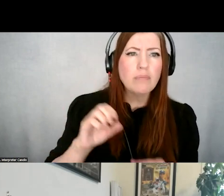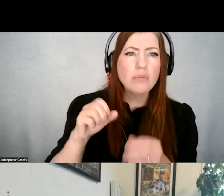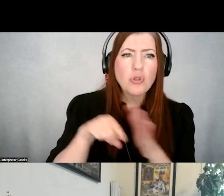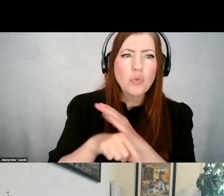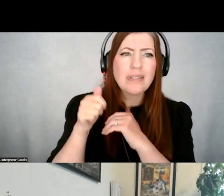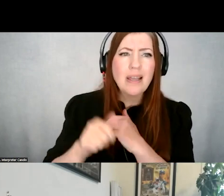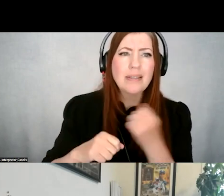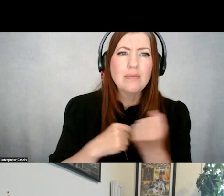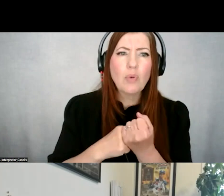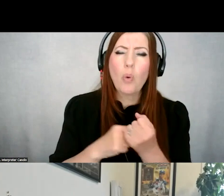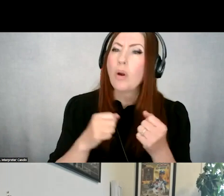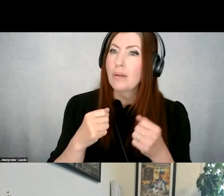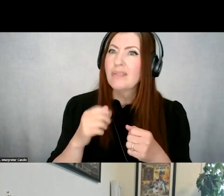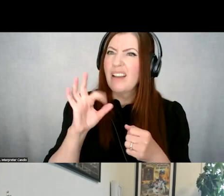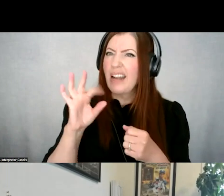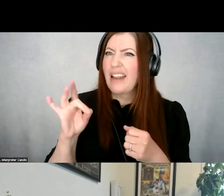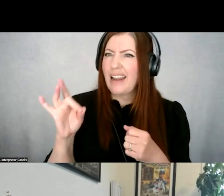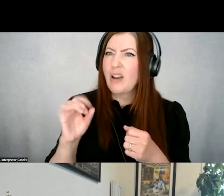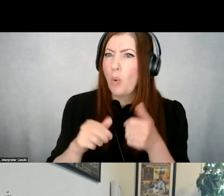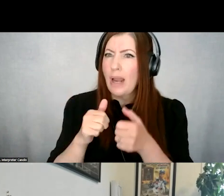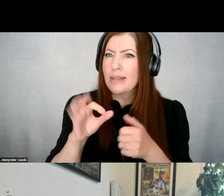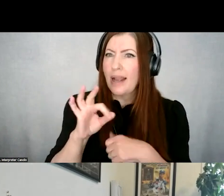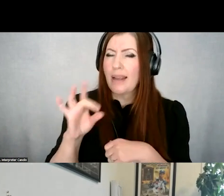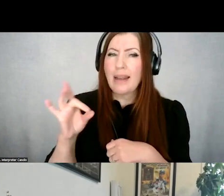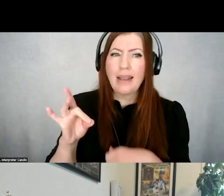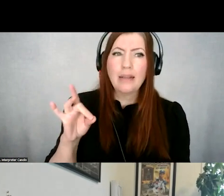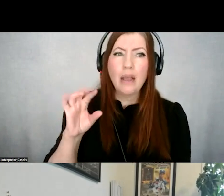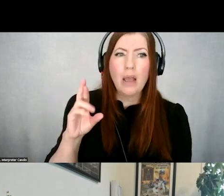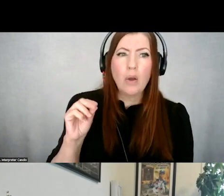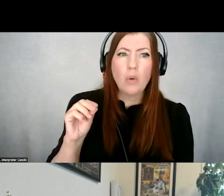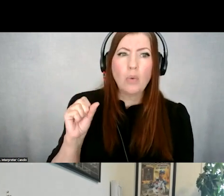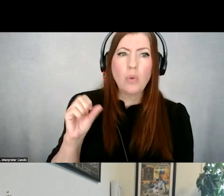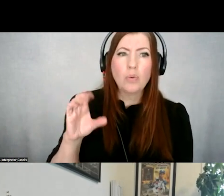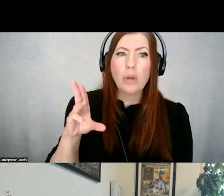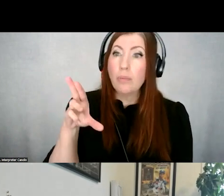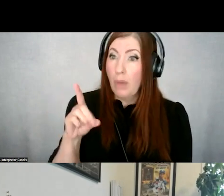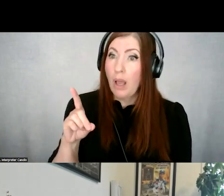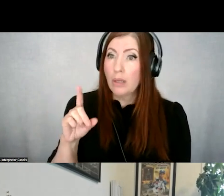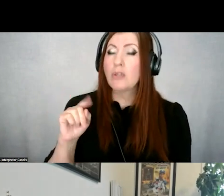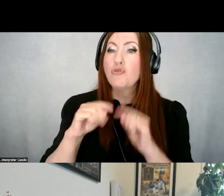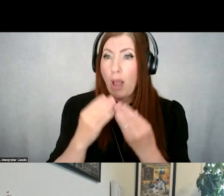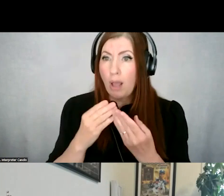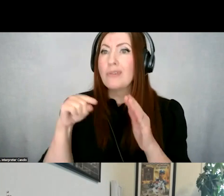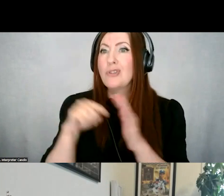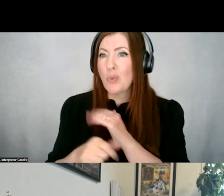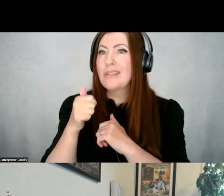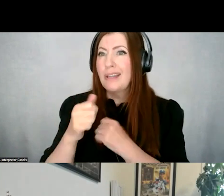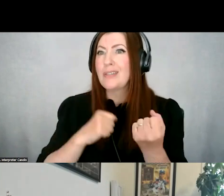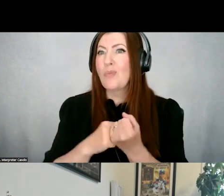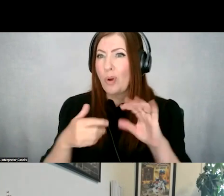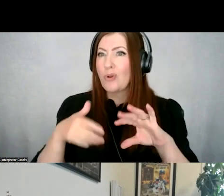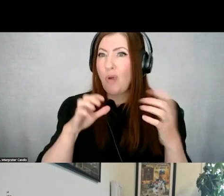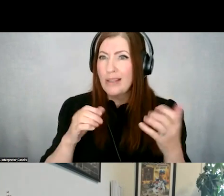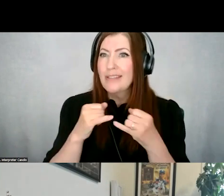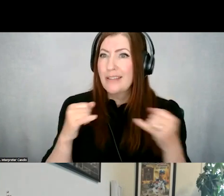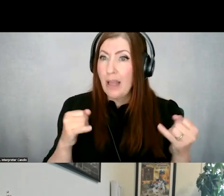text 988. So that means that on the Rosebud Sioux tribe suicide and crisis support line on their